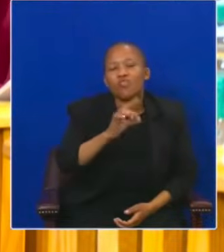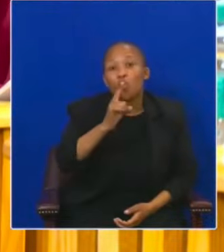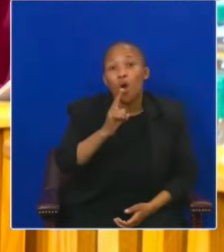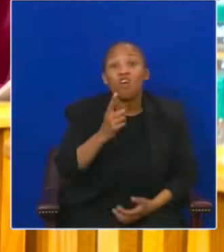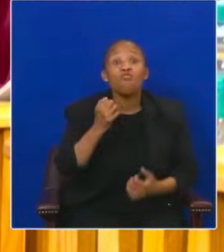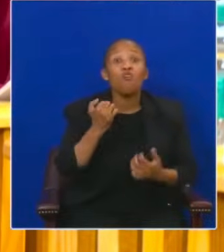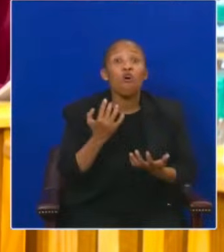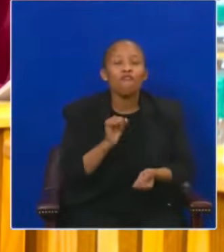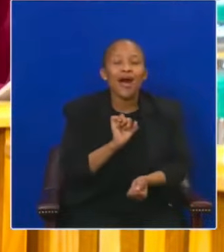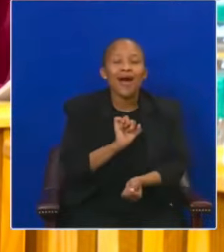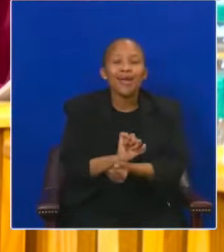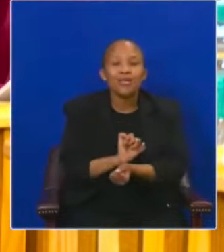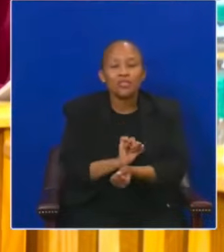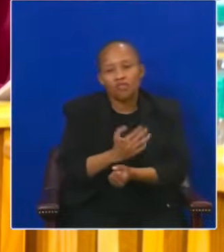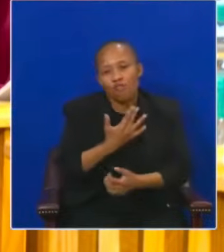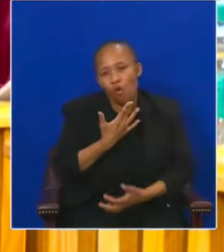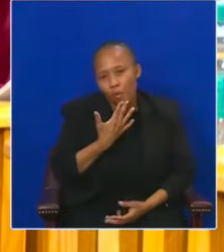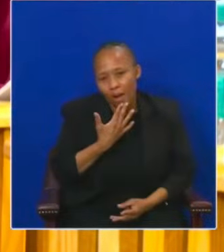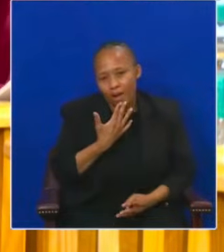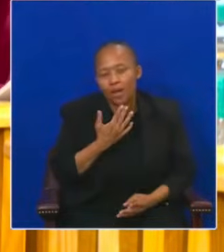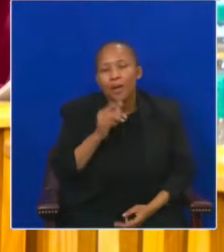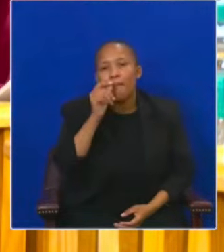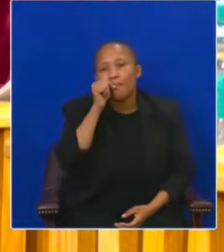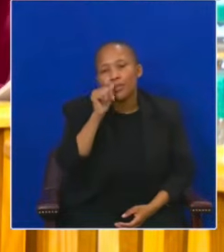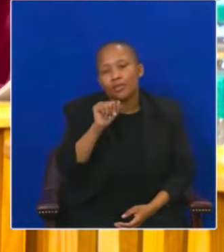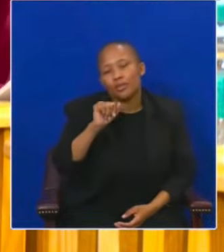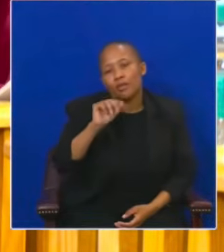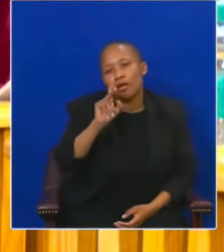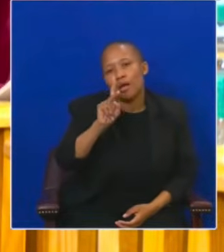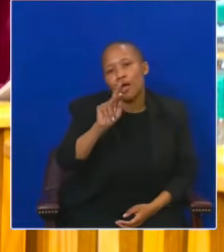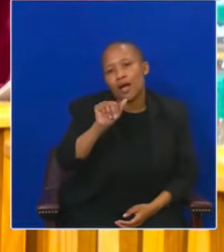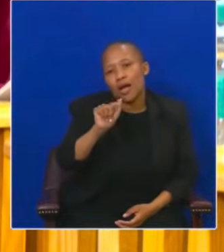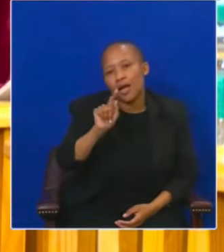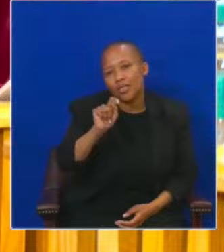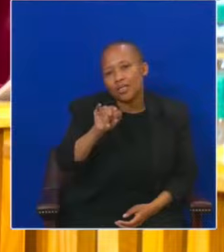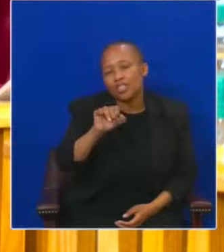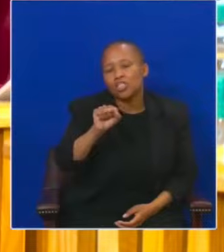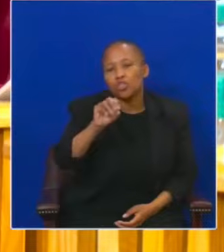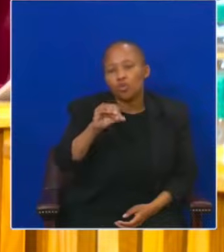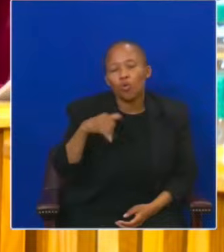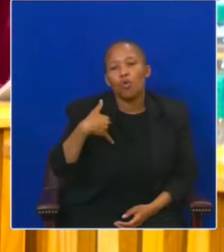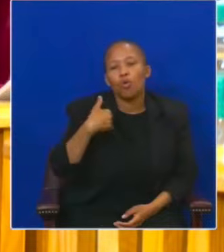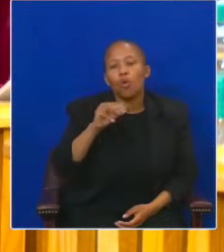Mr. Katiso Molefe at Sandhurst.